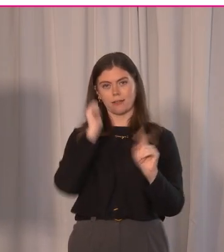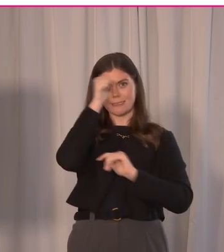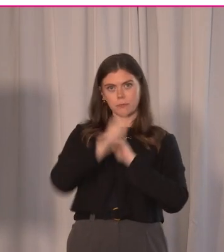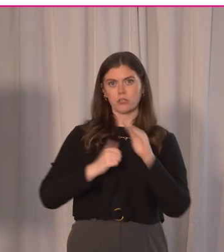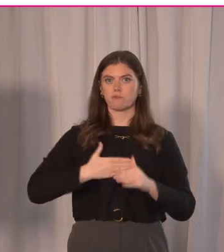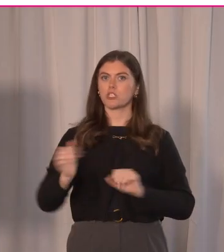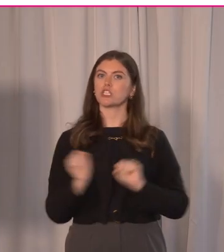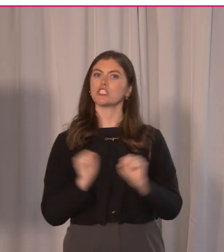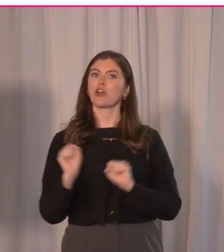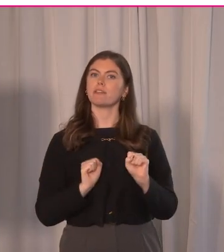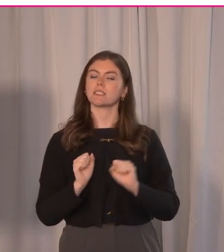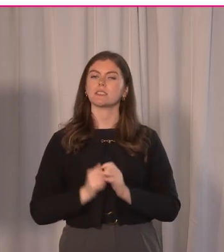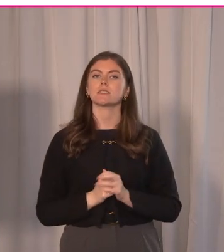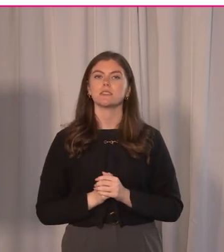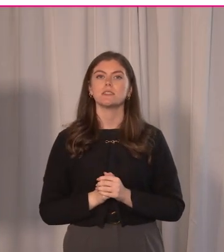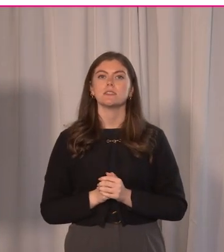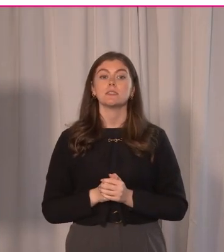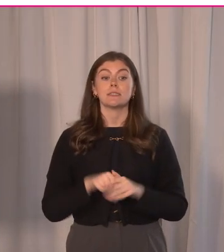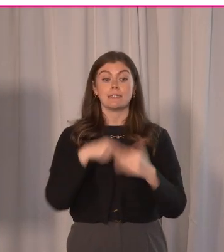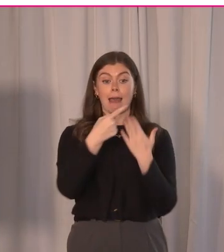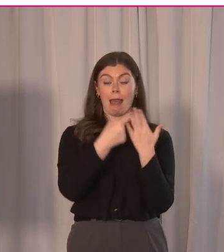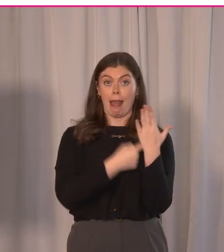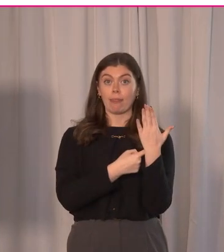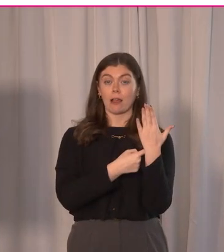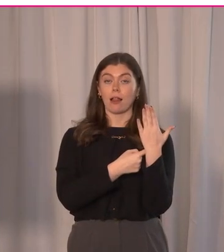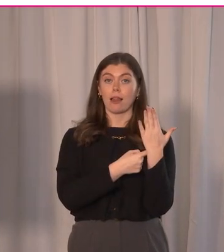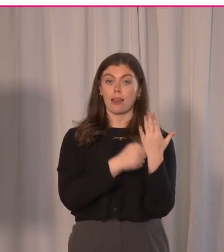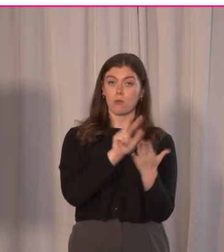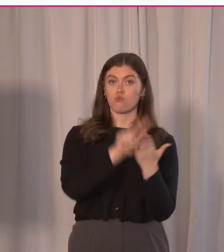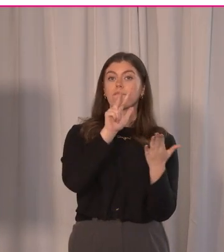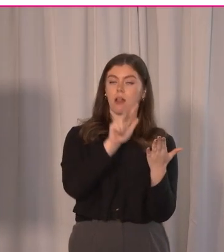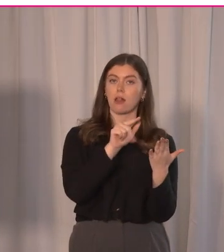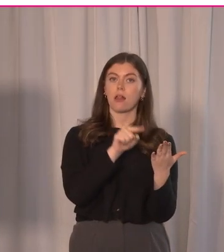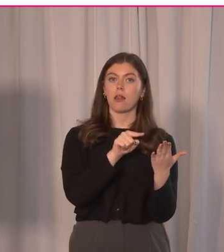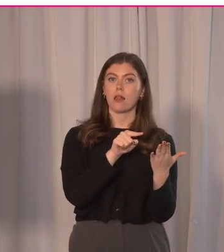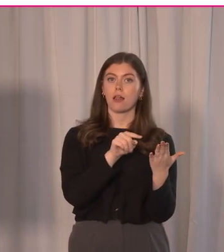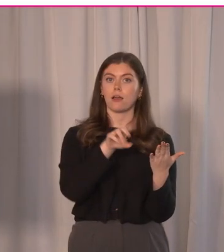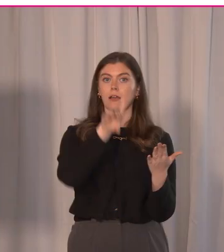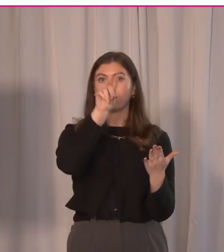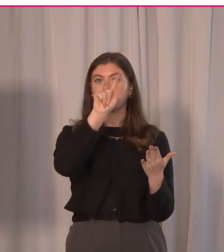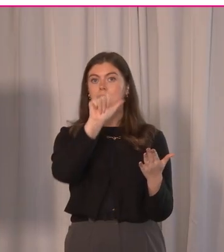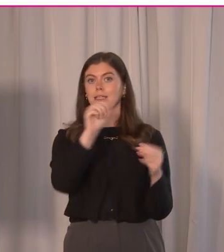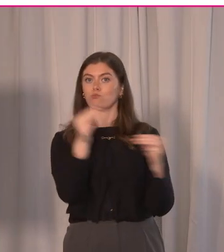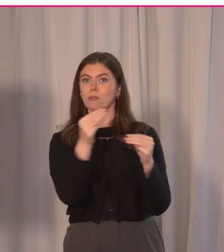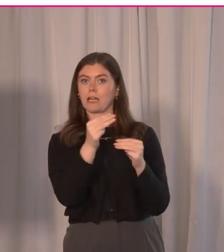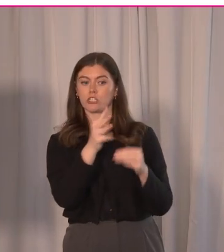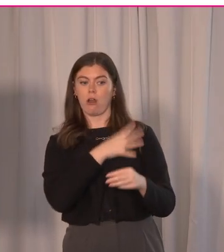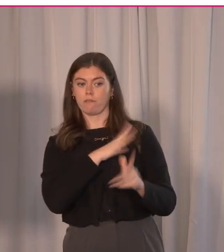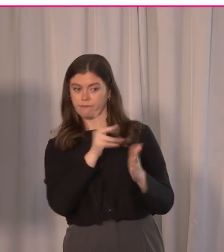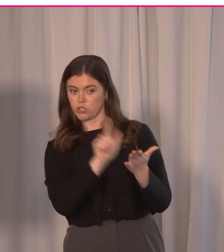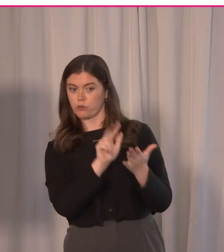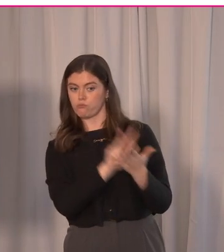services. Following ethical approval and data protection officer approval,